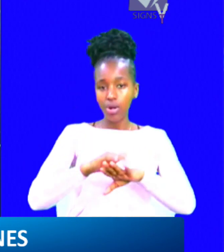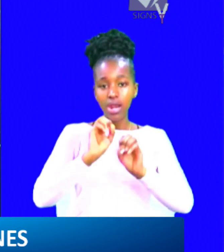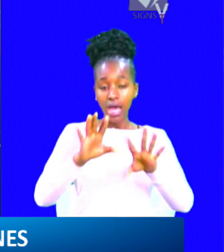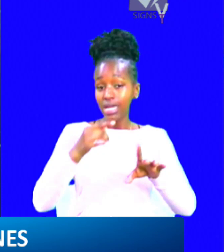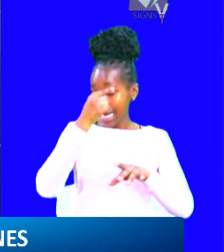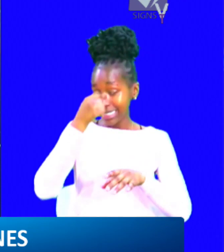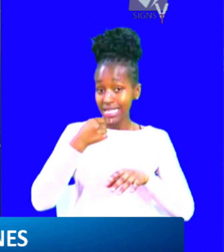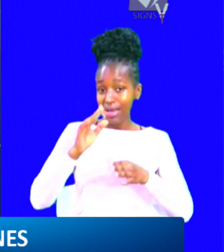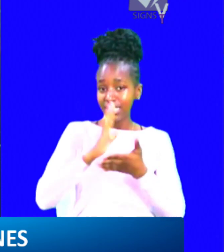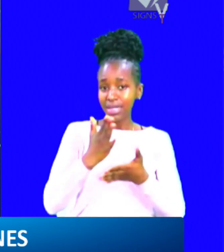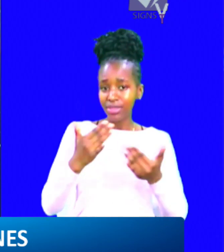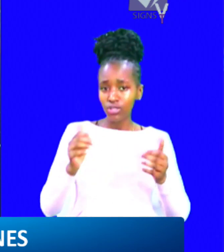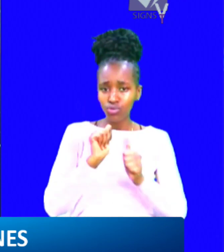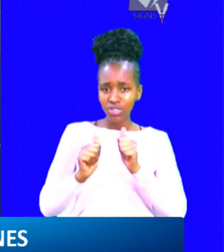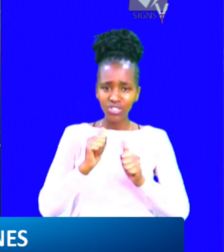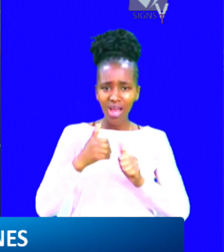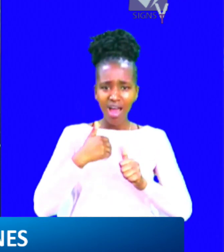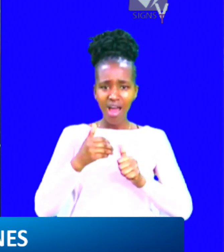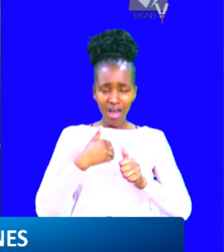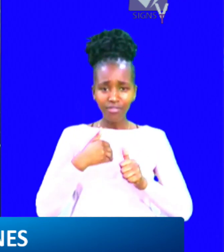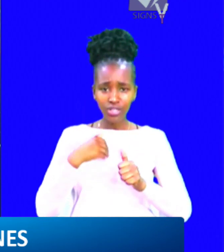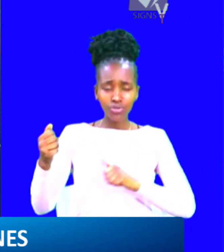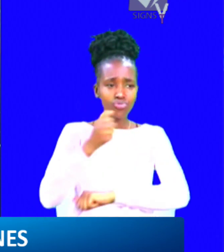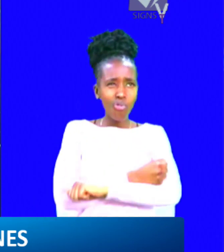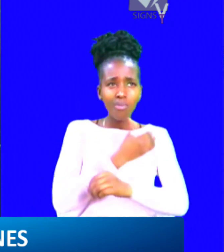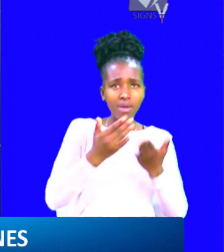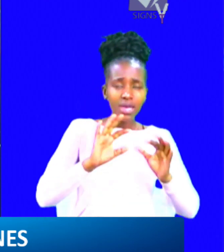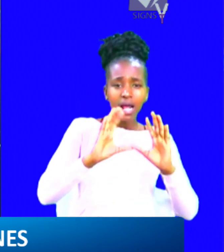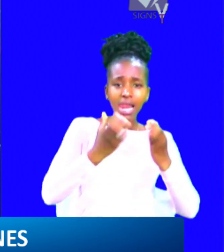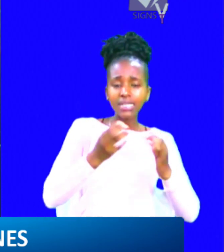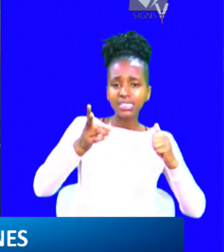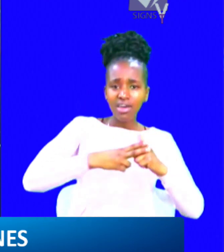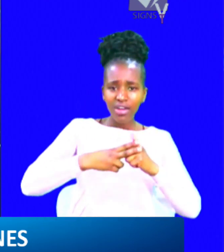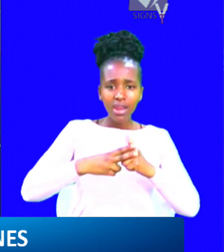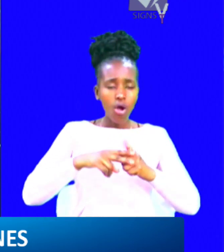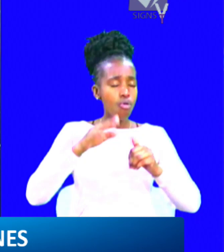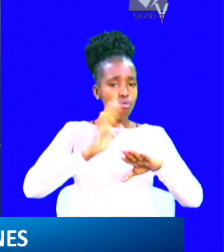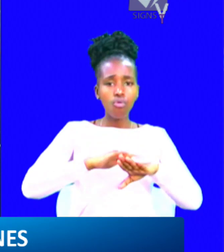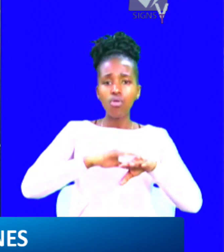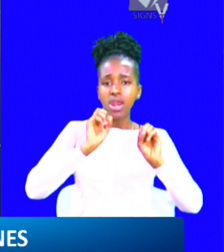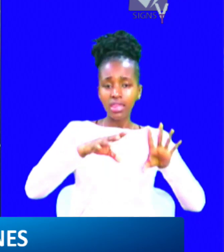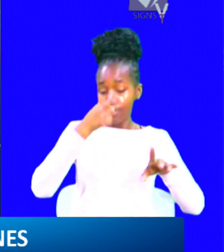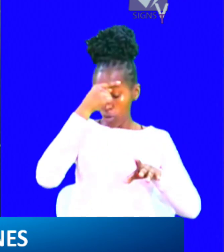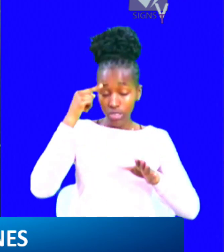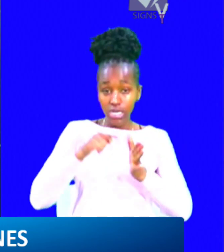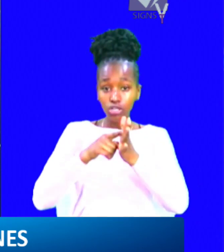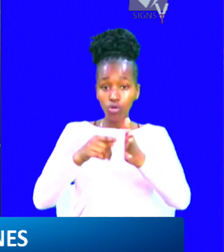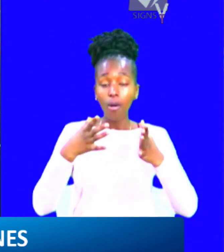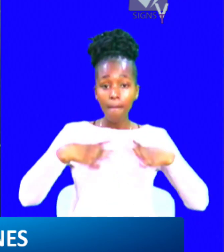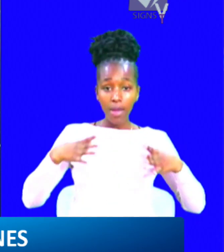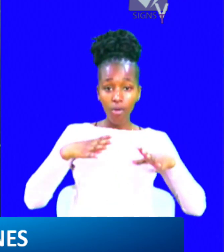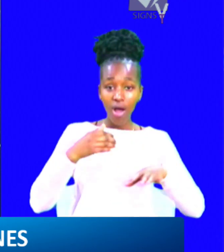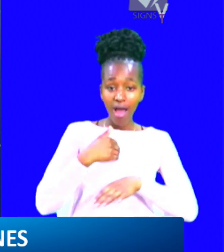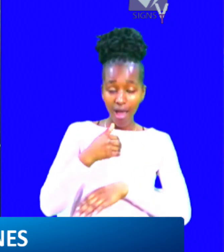schools, particularly in grade 7, is not acceptable as it exposes minors to the use of contraceptives, leading to the high rates